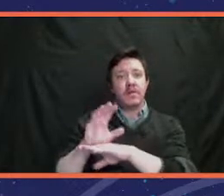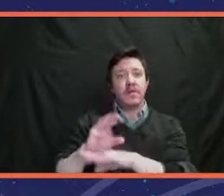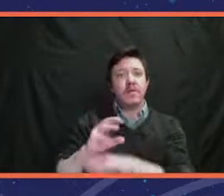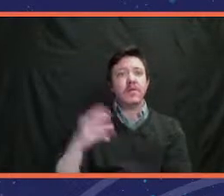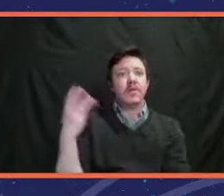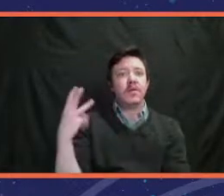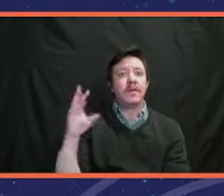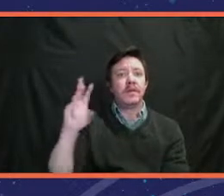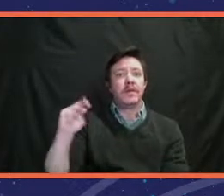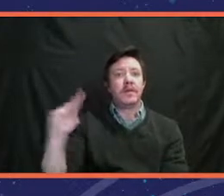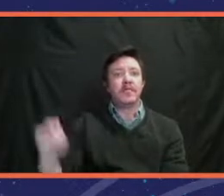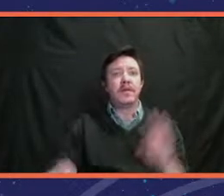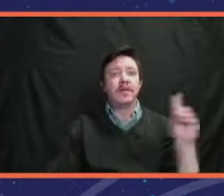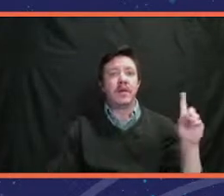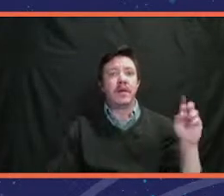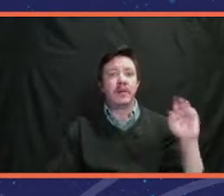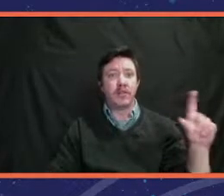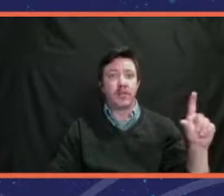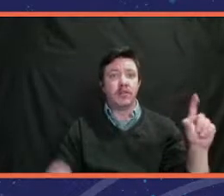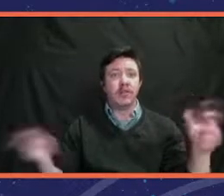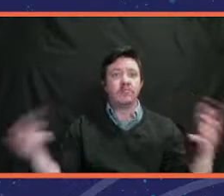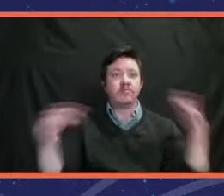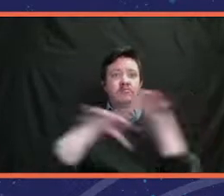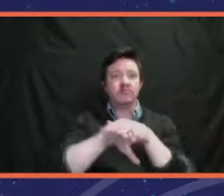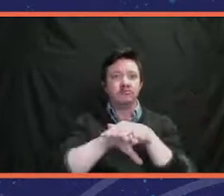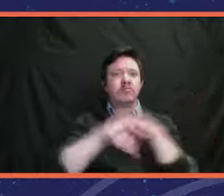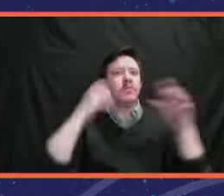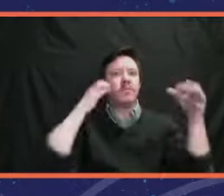content. And we chose to use 16 millimeter film